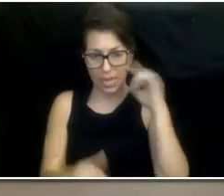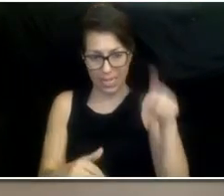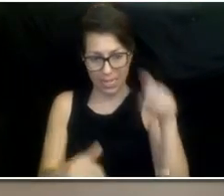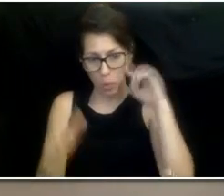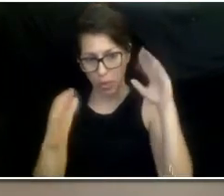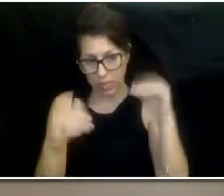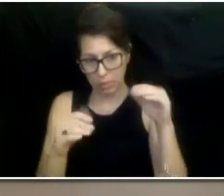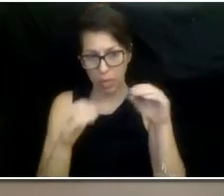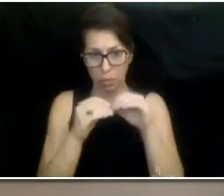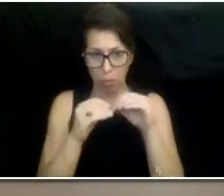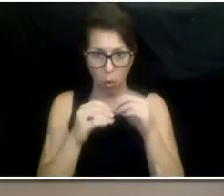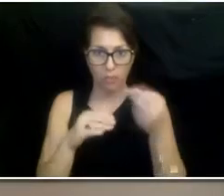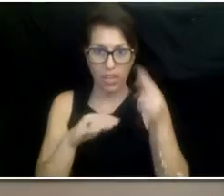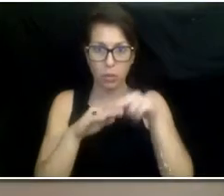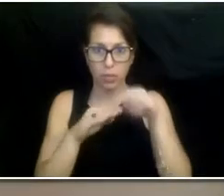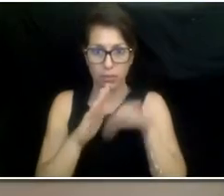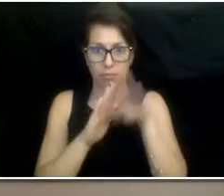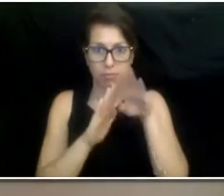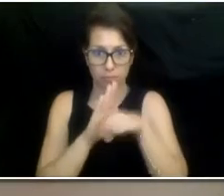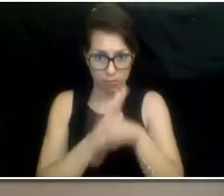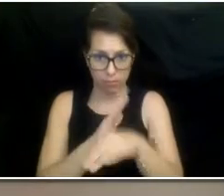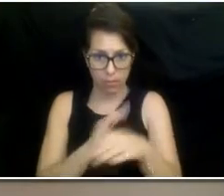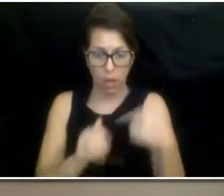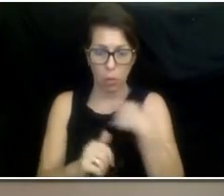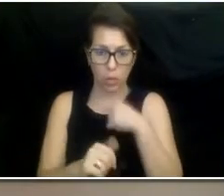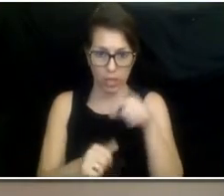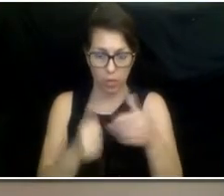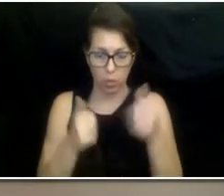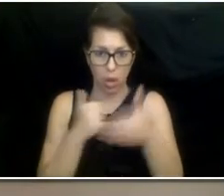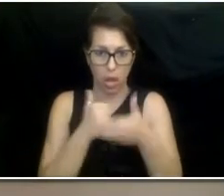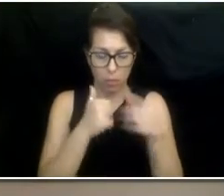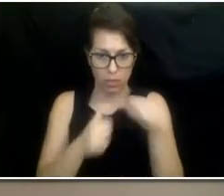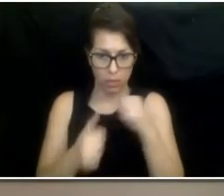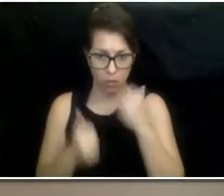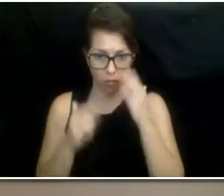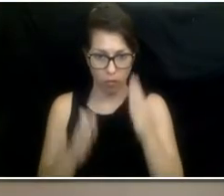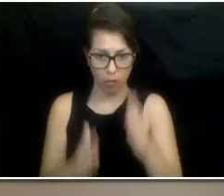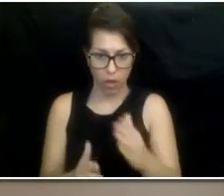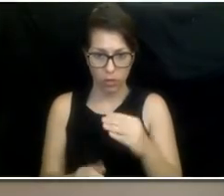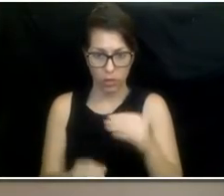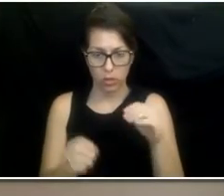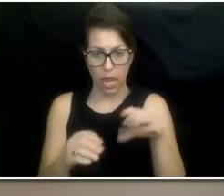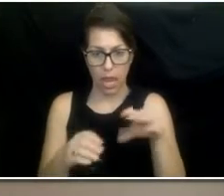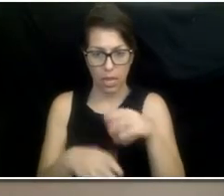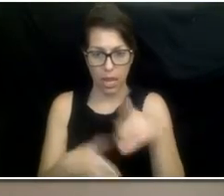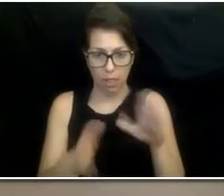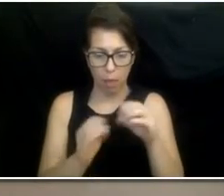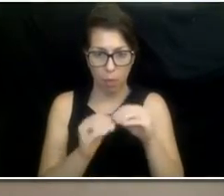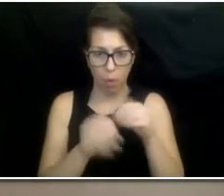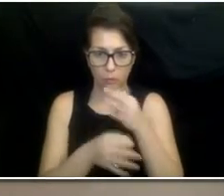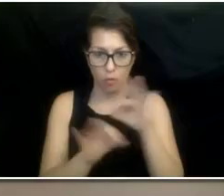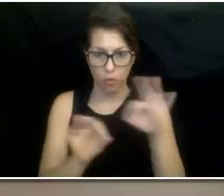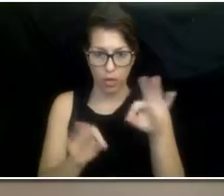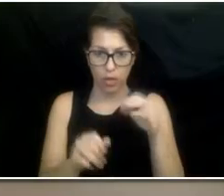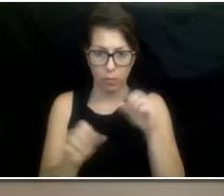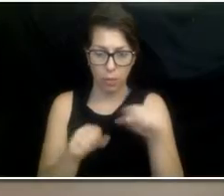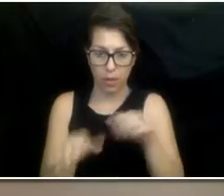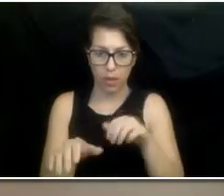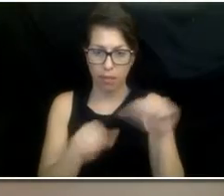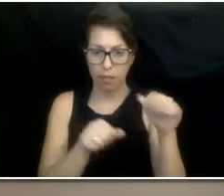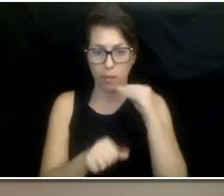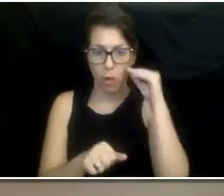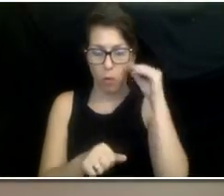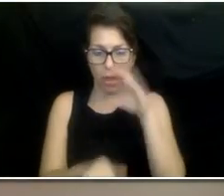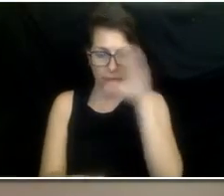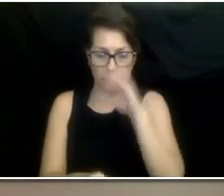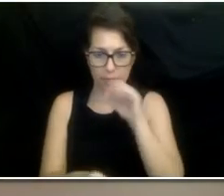relationship to respond to their many intersecting legal needs nyag has and will continue to prepare to respond to the long-term